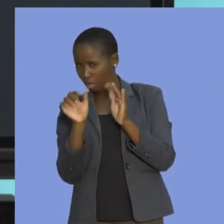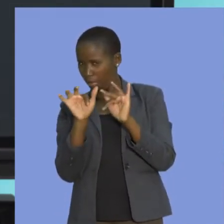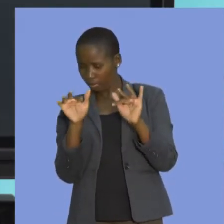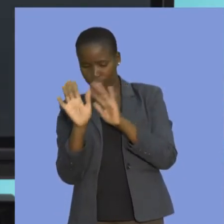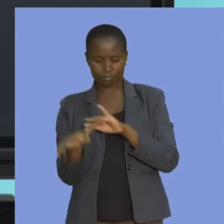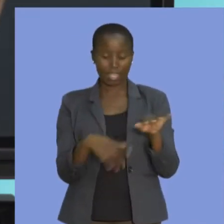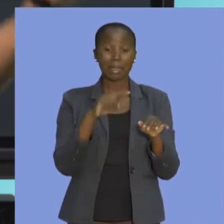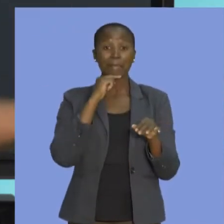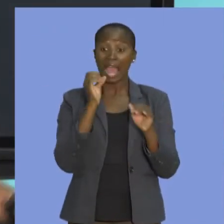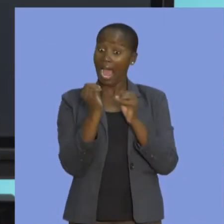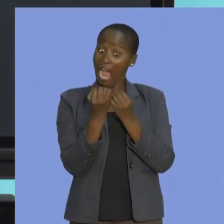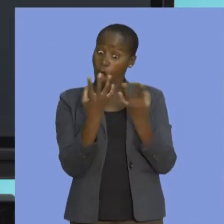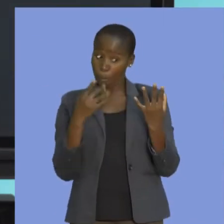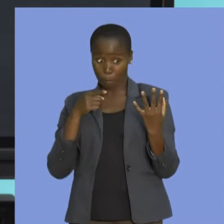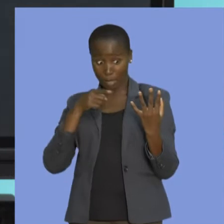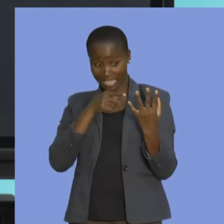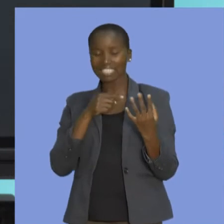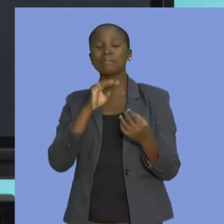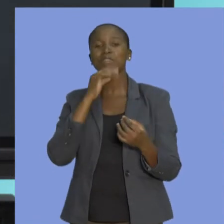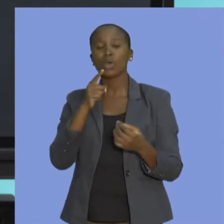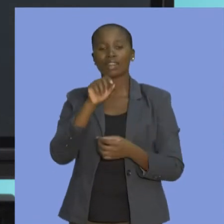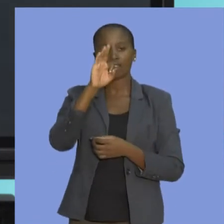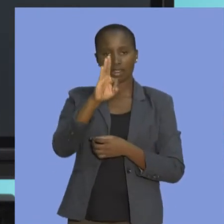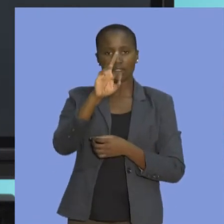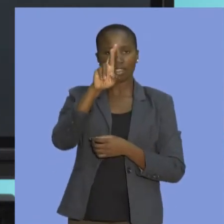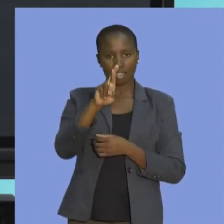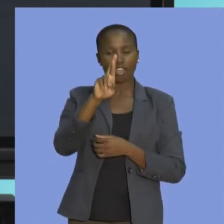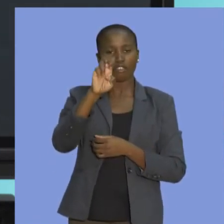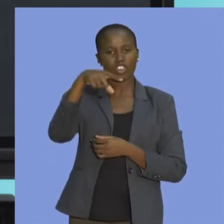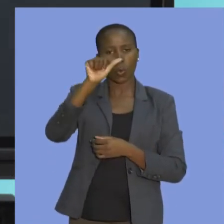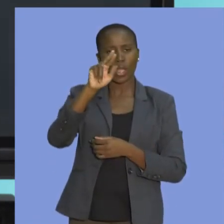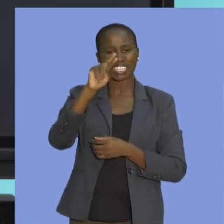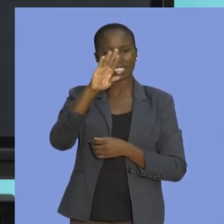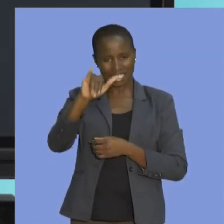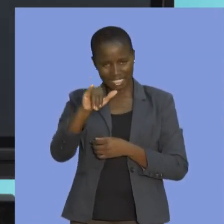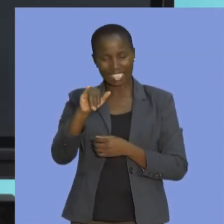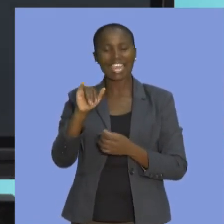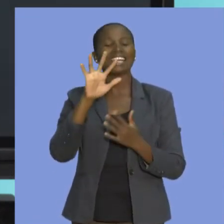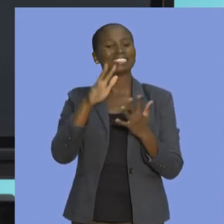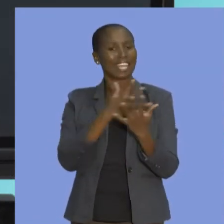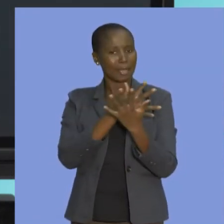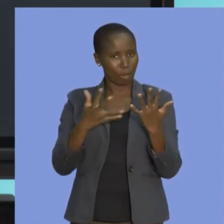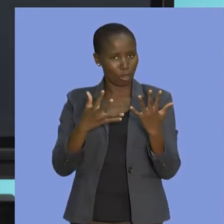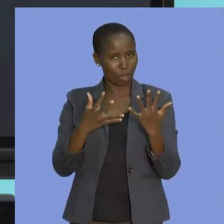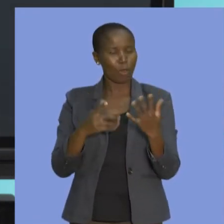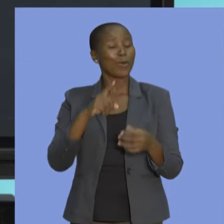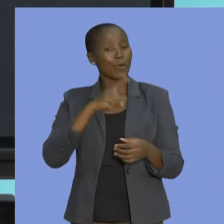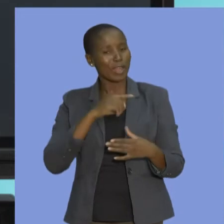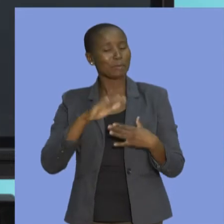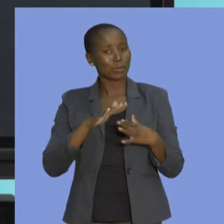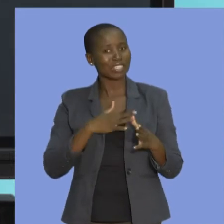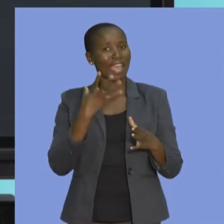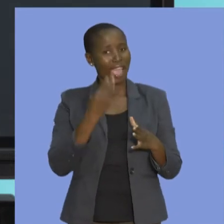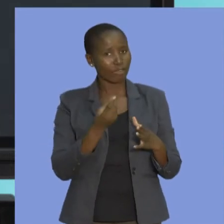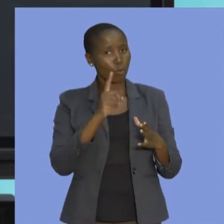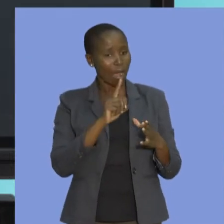frequency. And that is the frequency table, okay? Because you have an interval and how many in that specific. Does